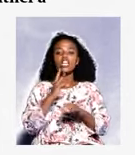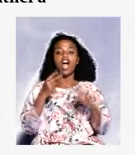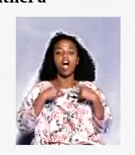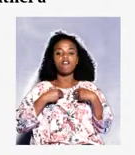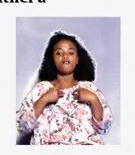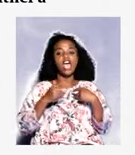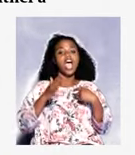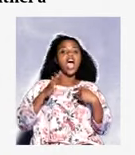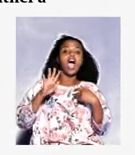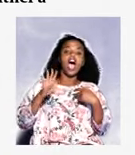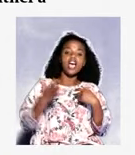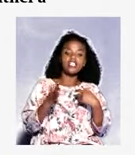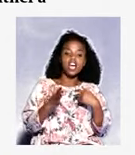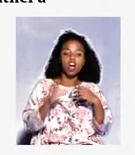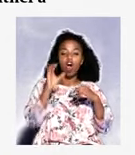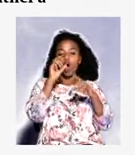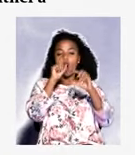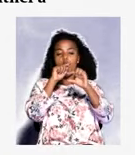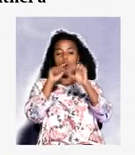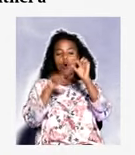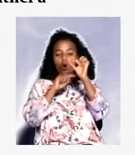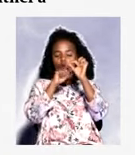either a whole